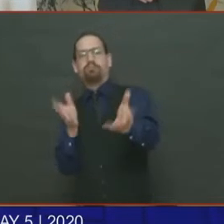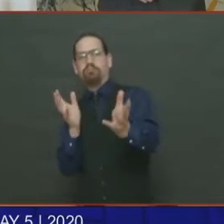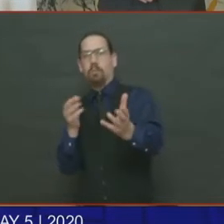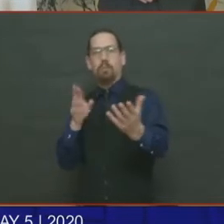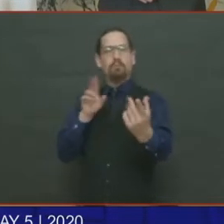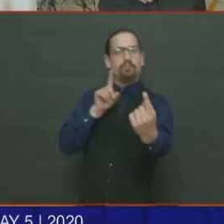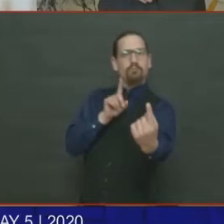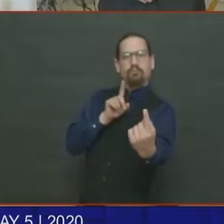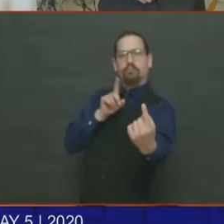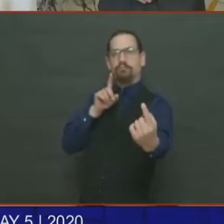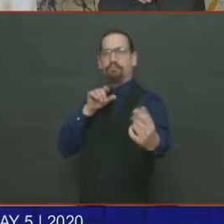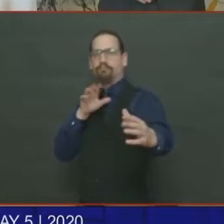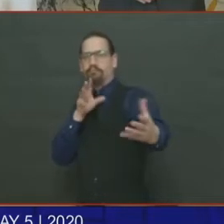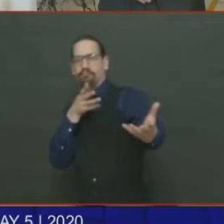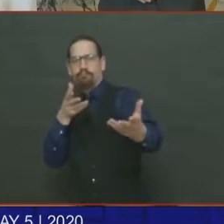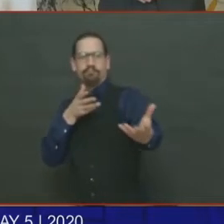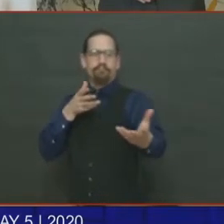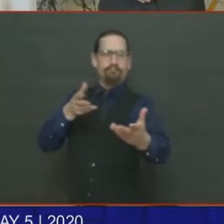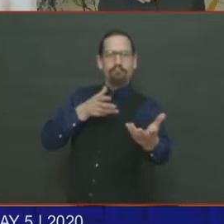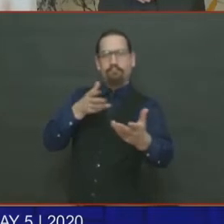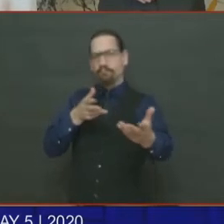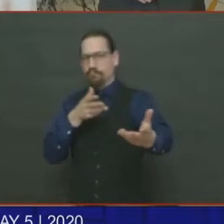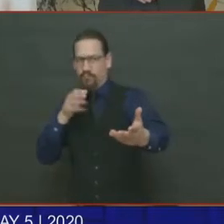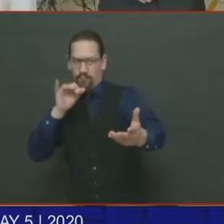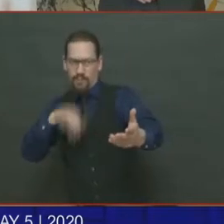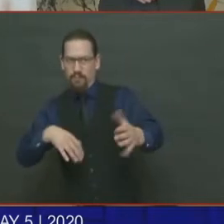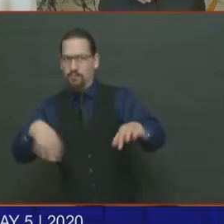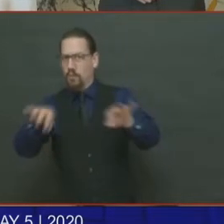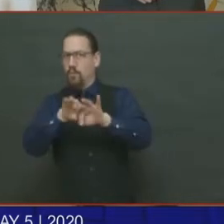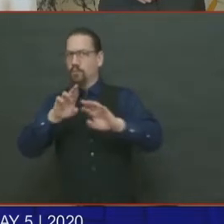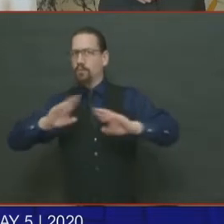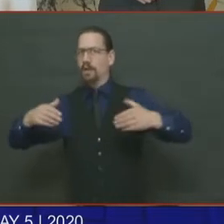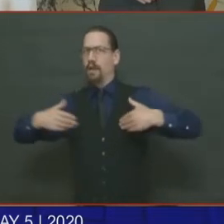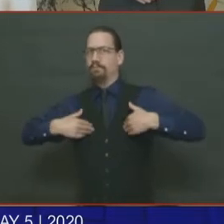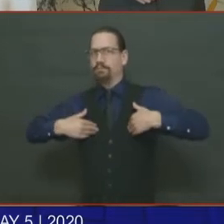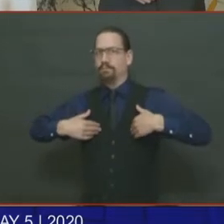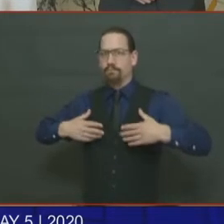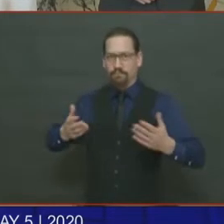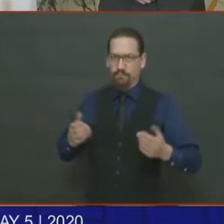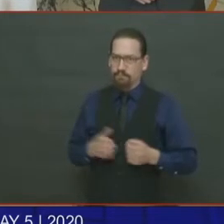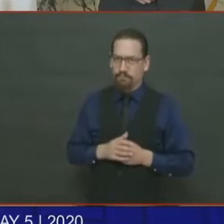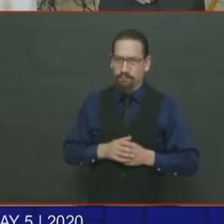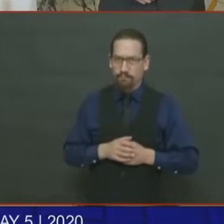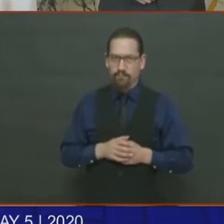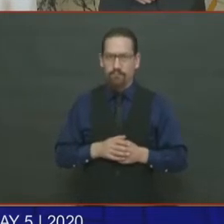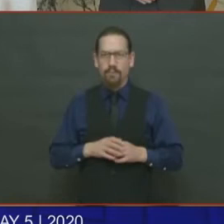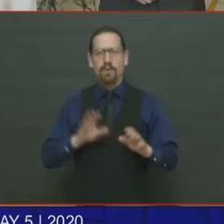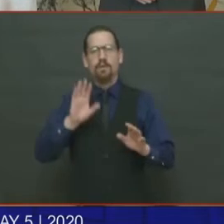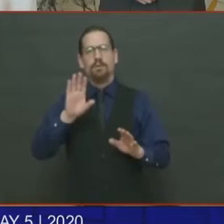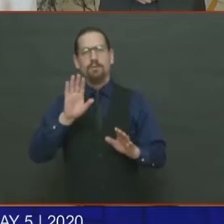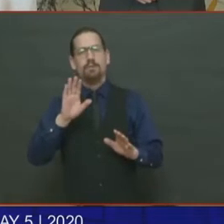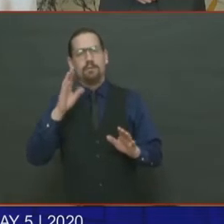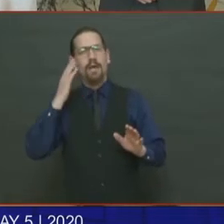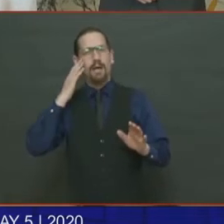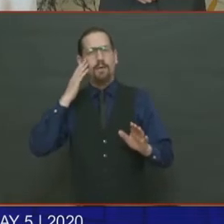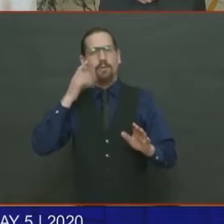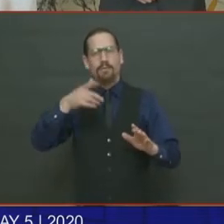mask. I fully recognize this is going to be awkward,